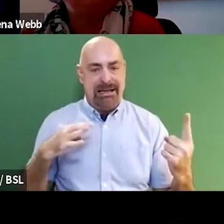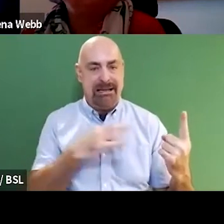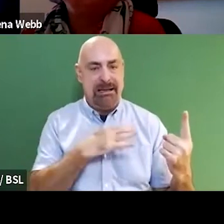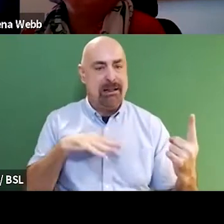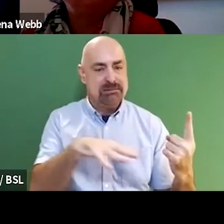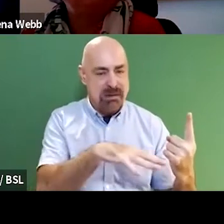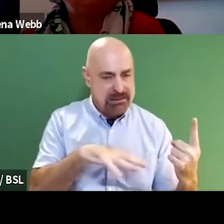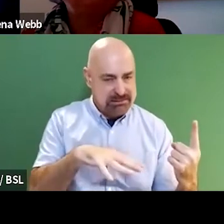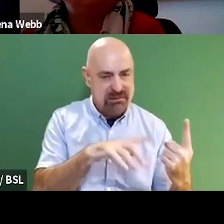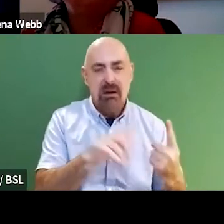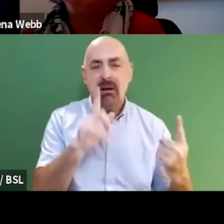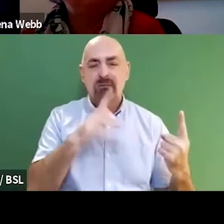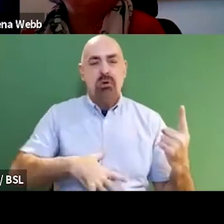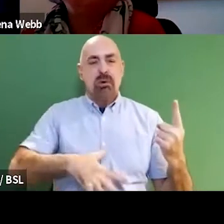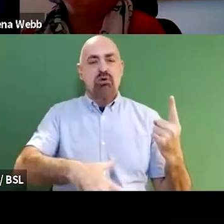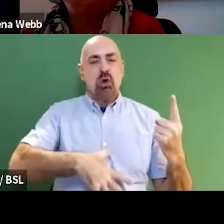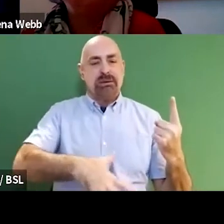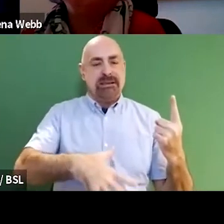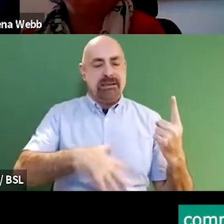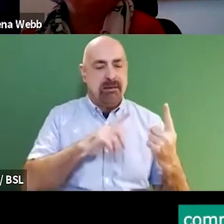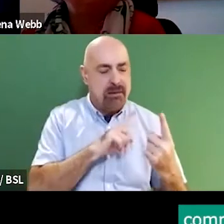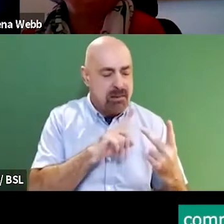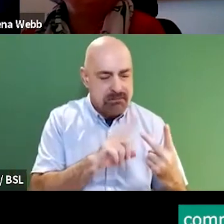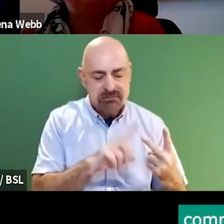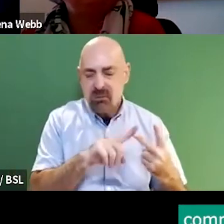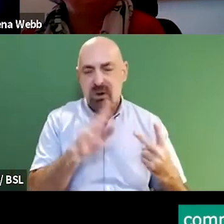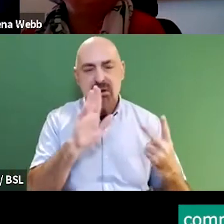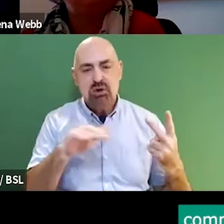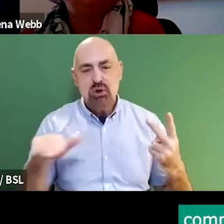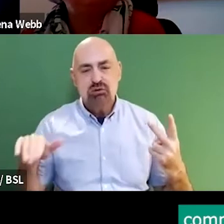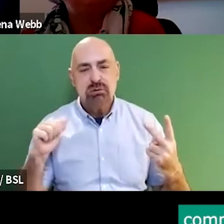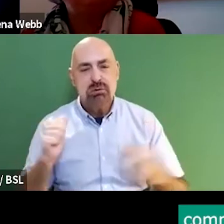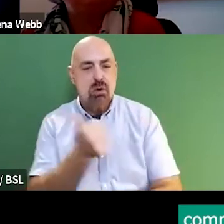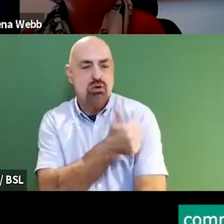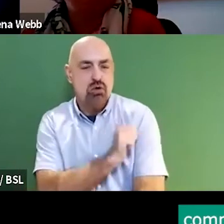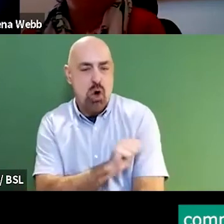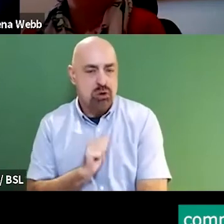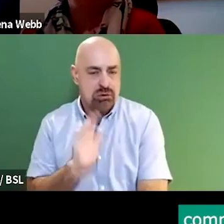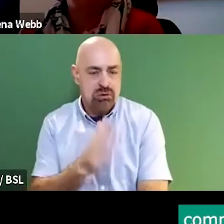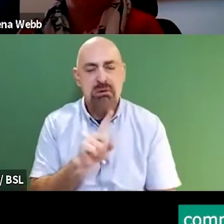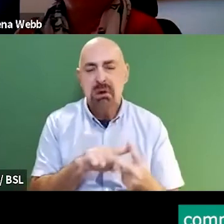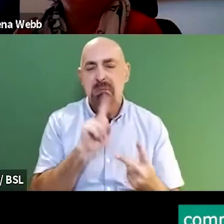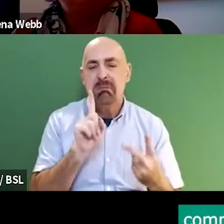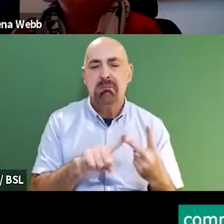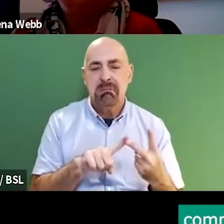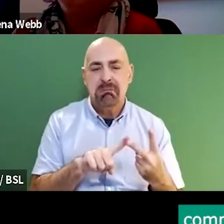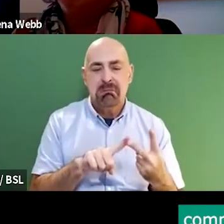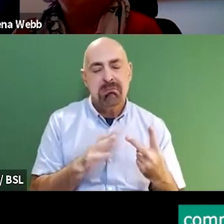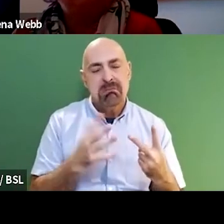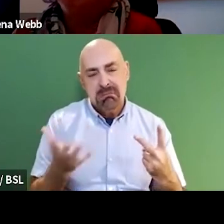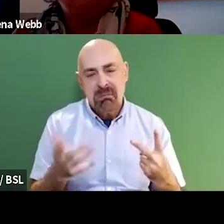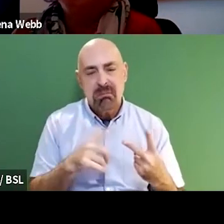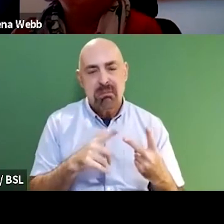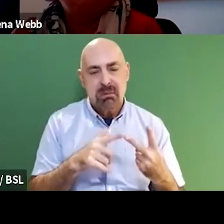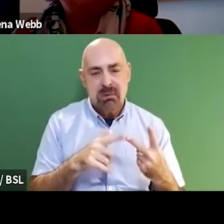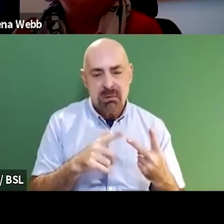to support maternity, paediatrician, or children's community nursing services. Another area within the hub might have been designed